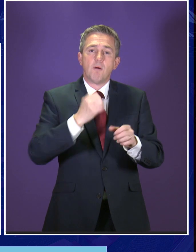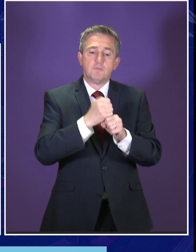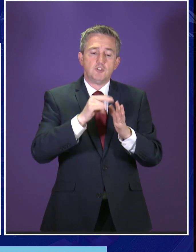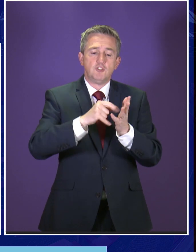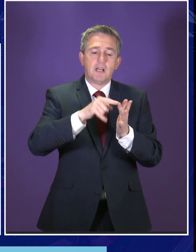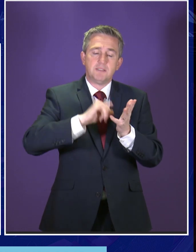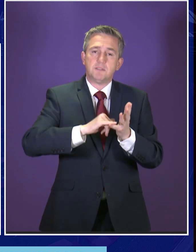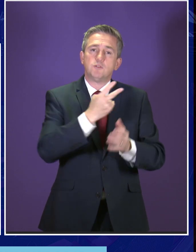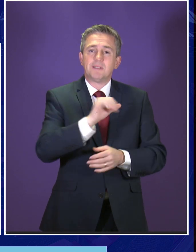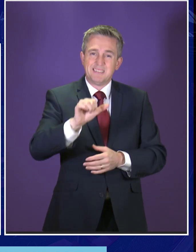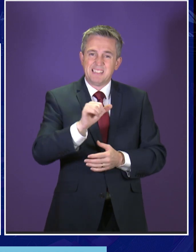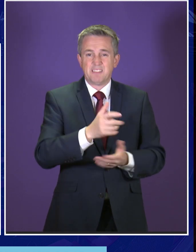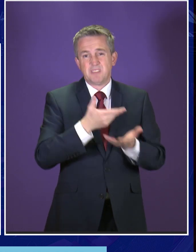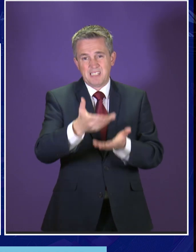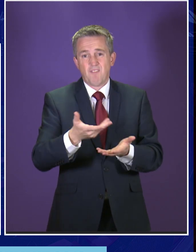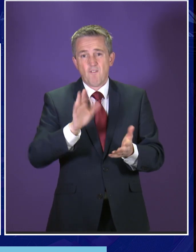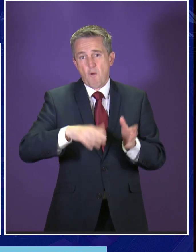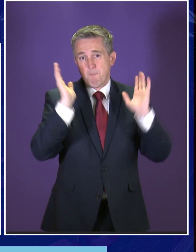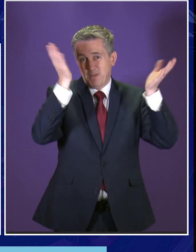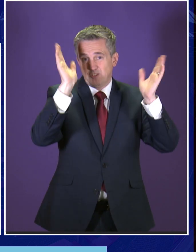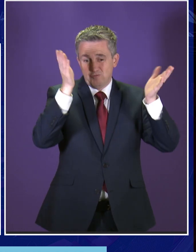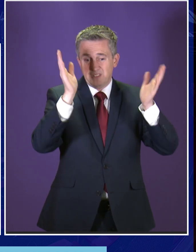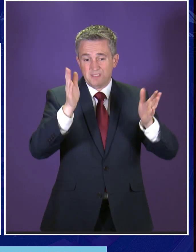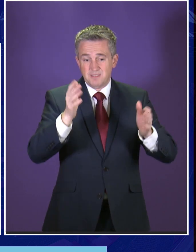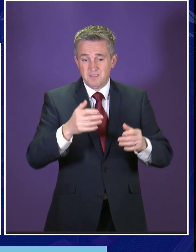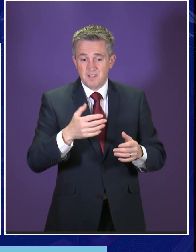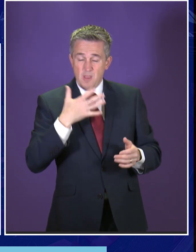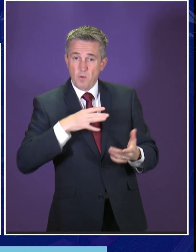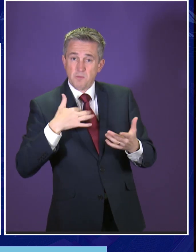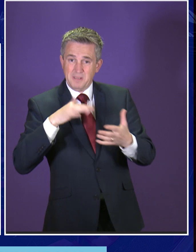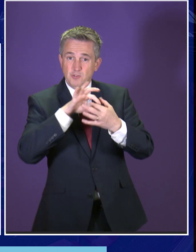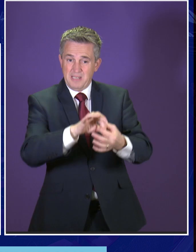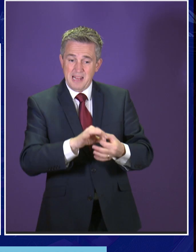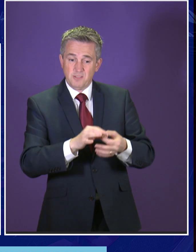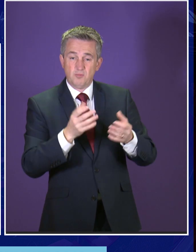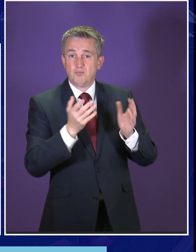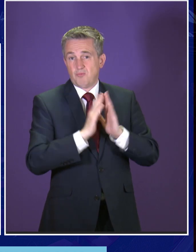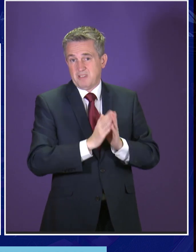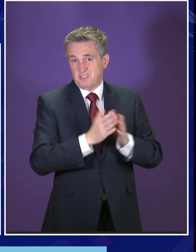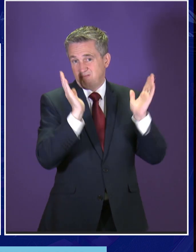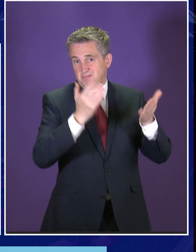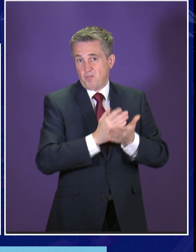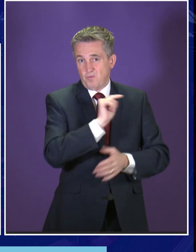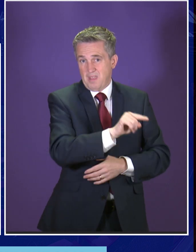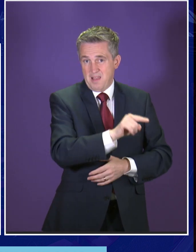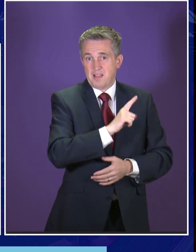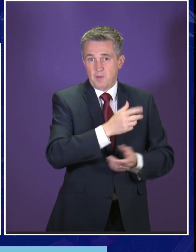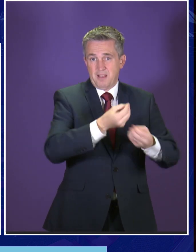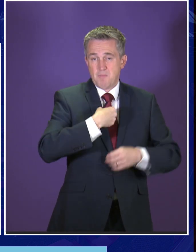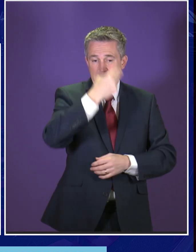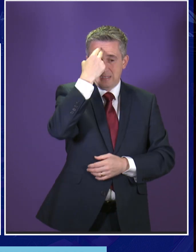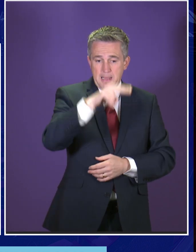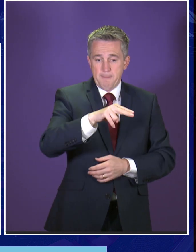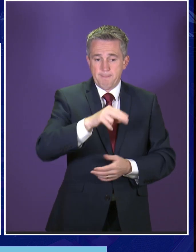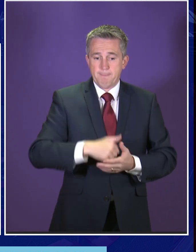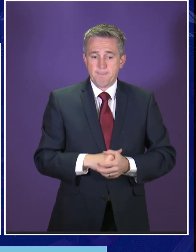given to my family by missionaries. I think they knew what they wanted me to connect to then. Our need to protect the environment